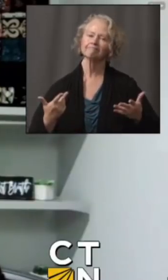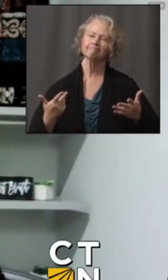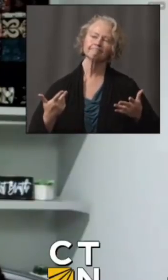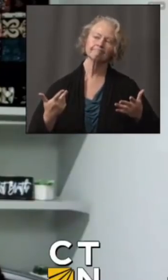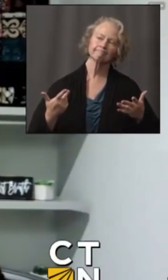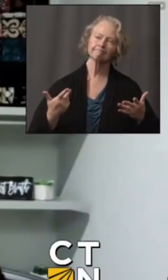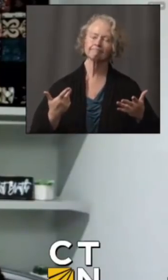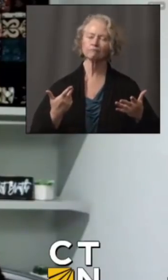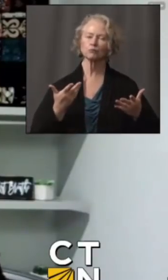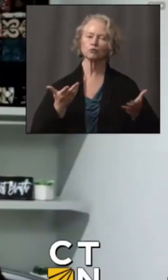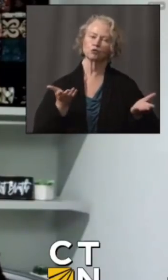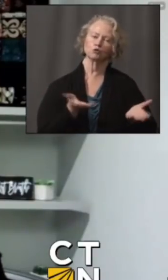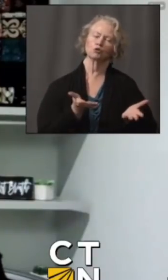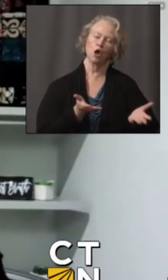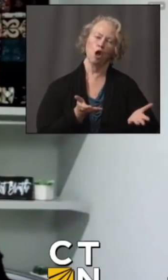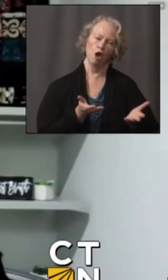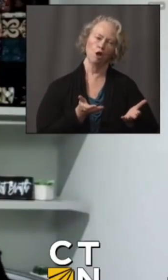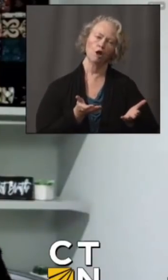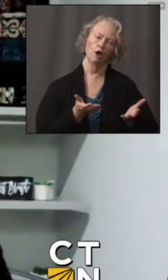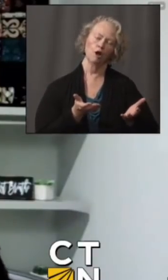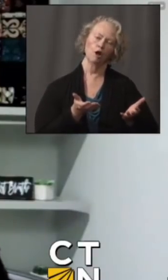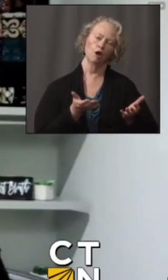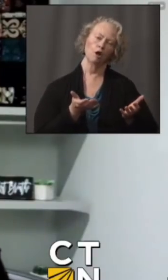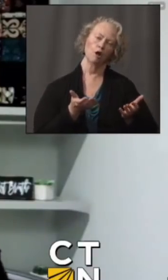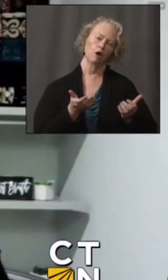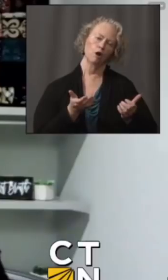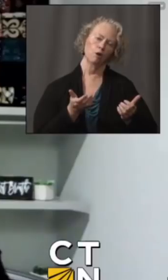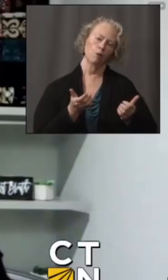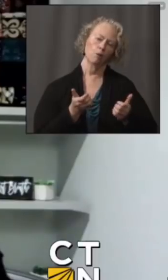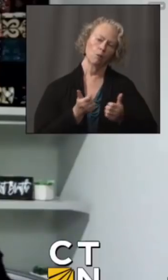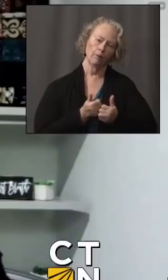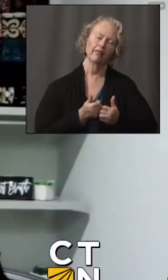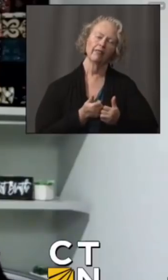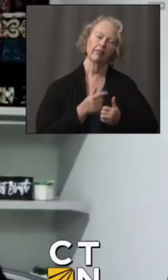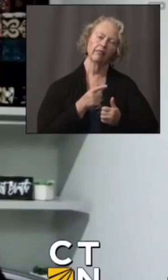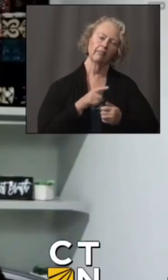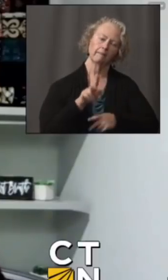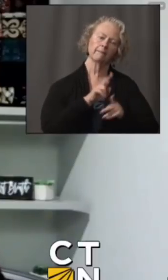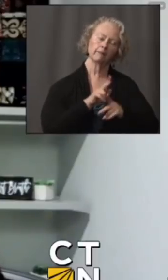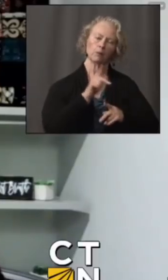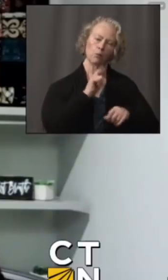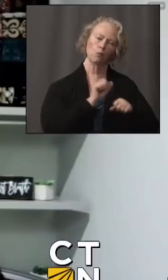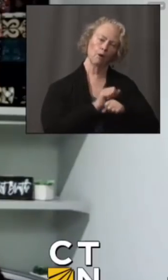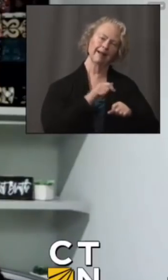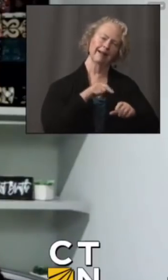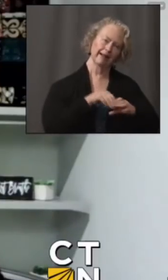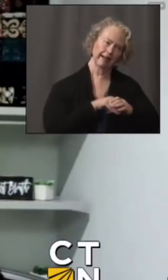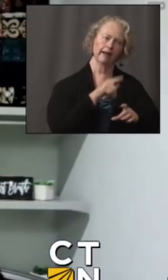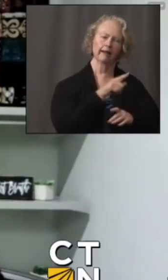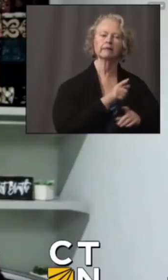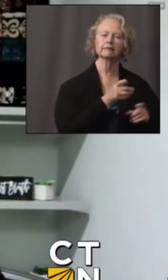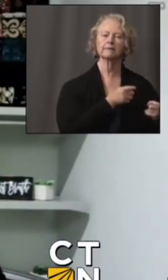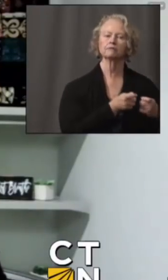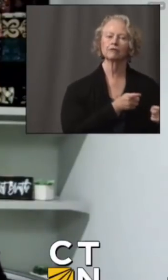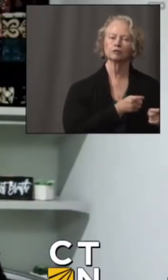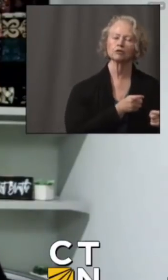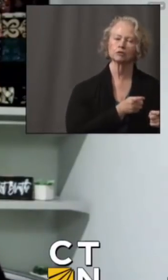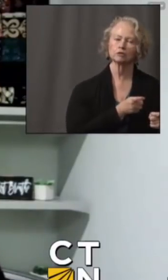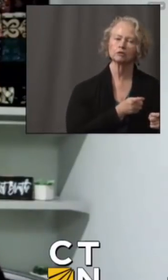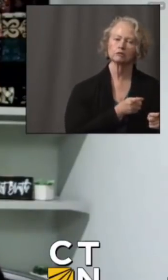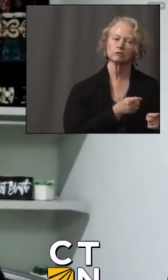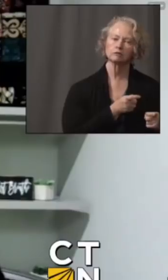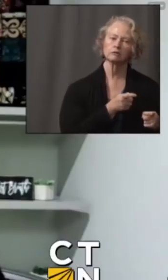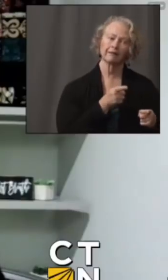to talk to, sort of even the career folks in the administration who really